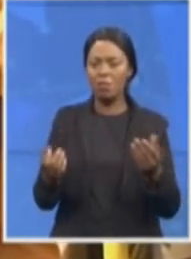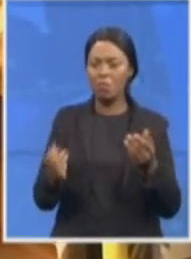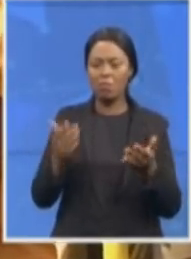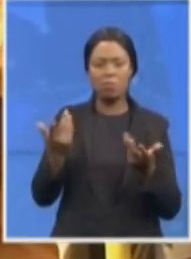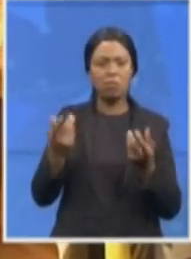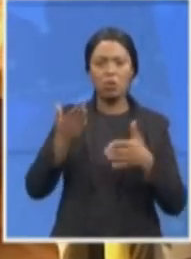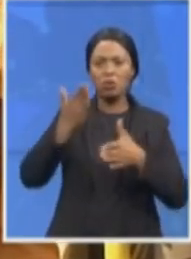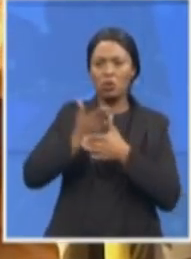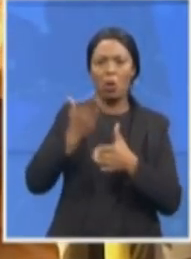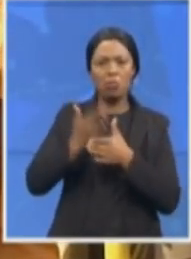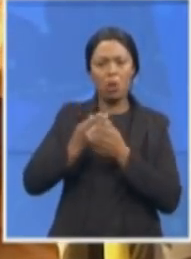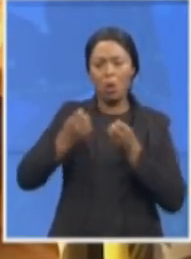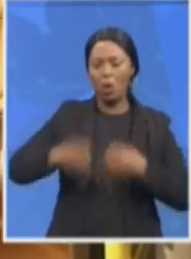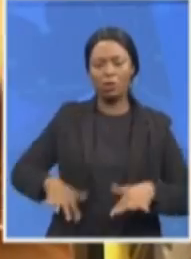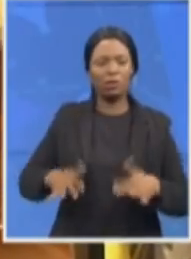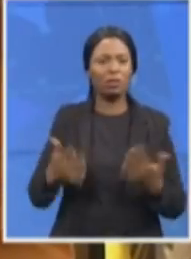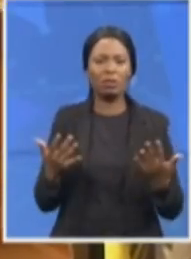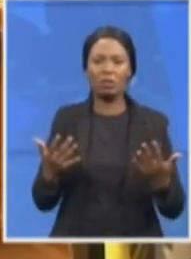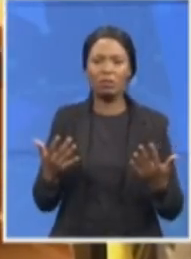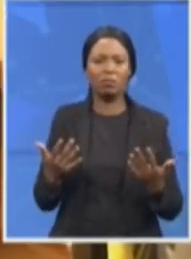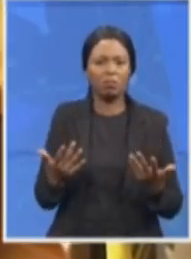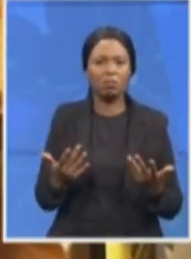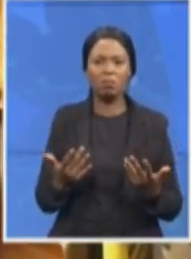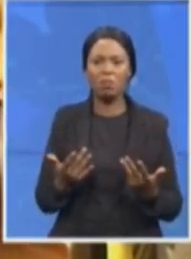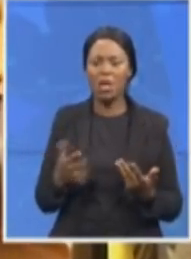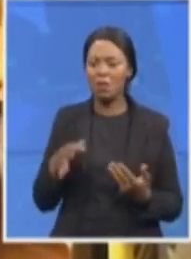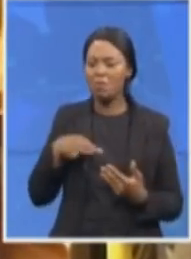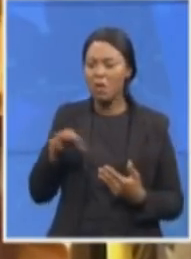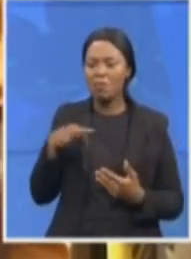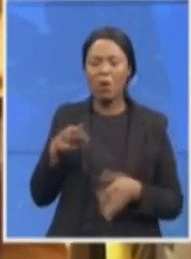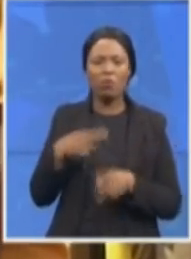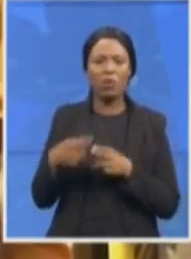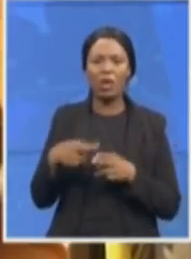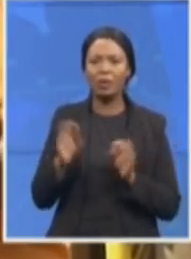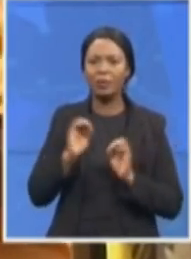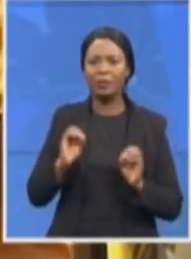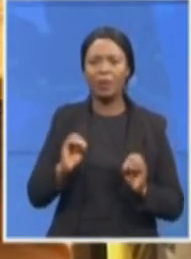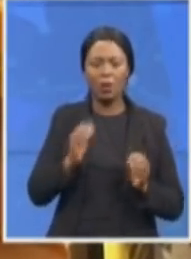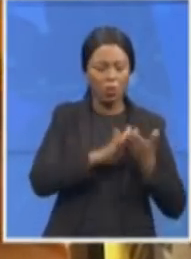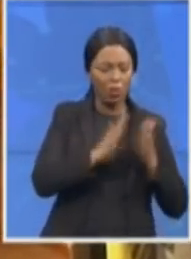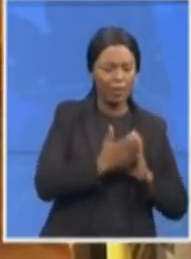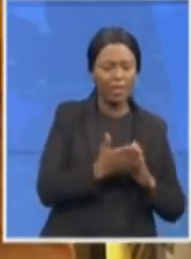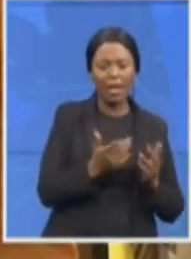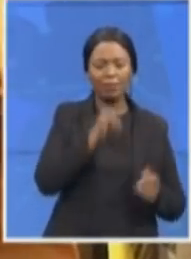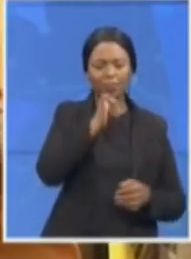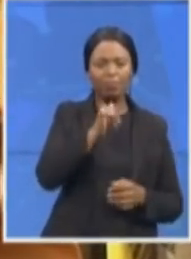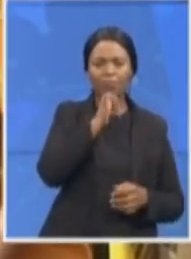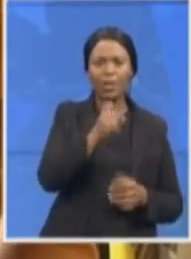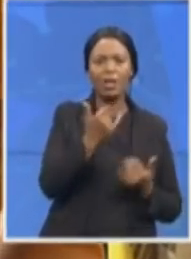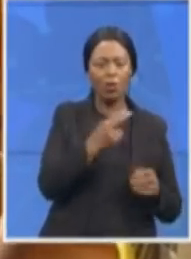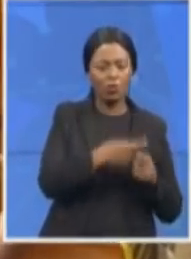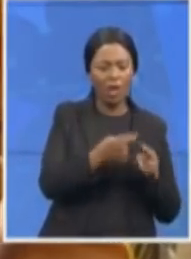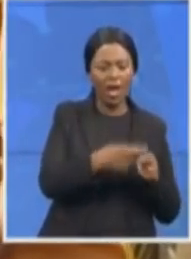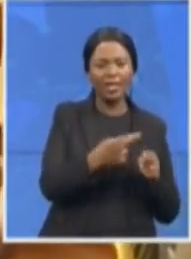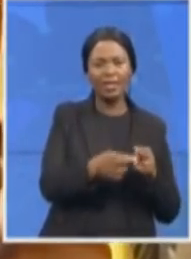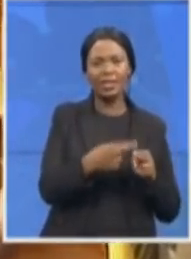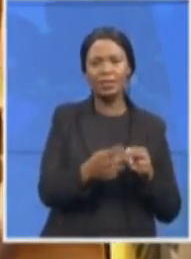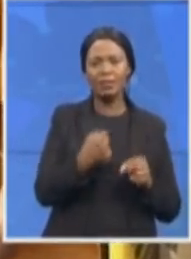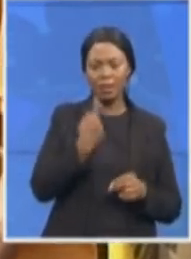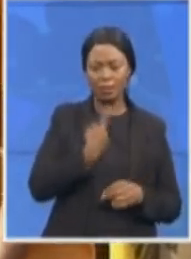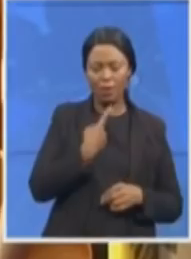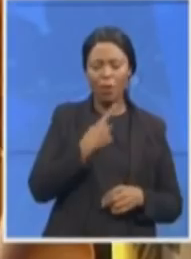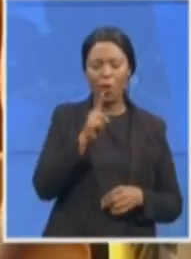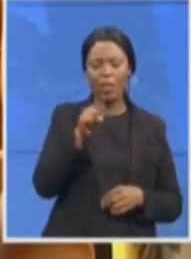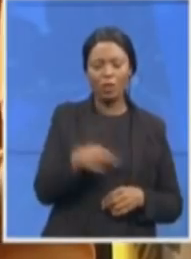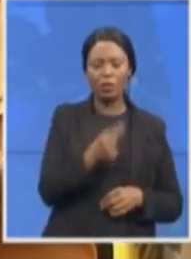we have a caucus that where we are renting plus or minus 1,000. Like myself, I'm renting 1,200 rand. So my